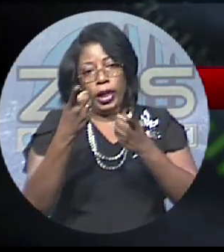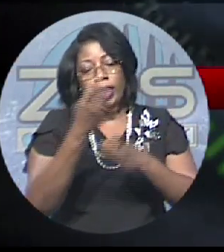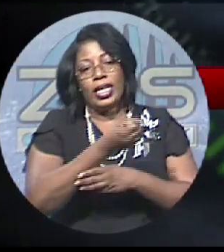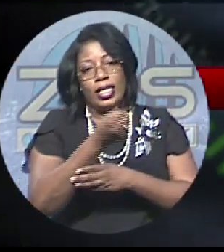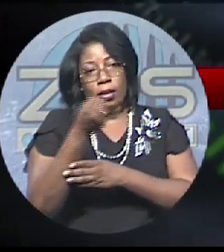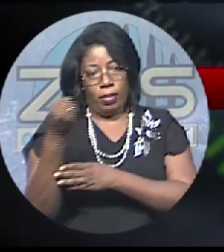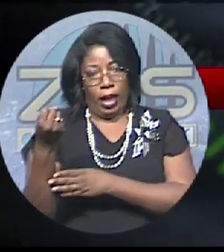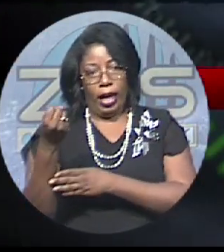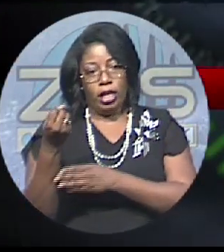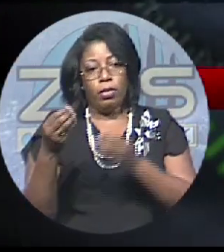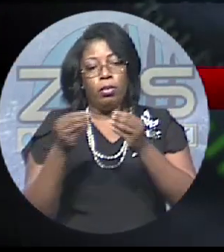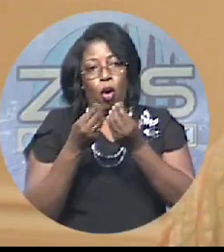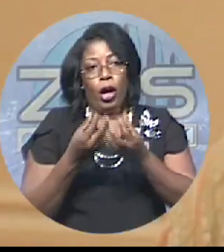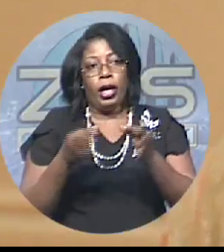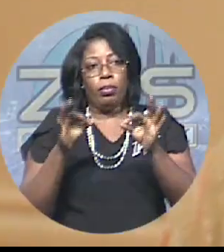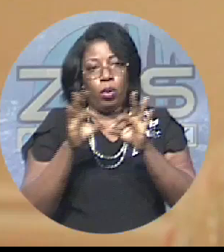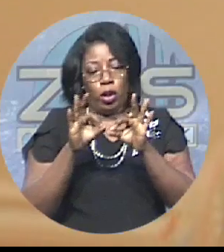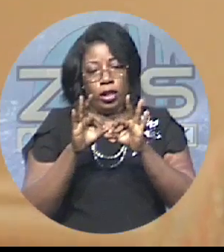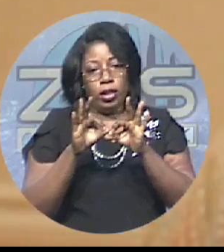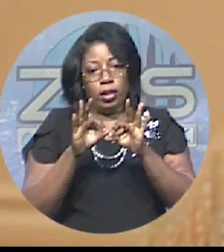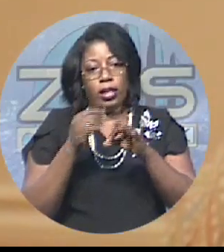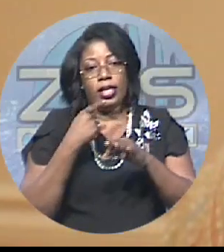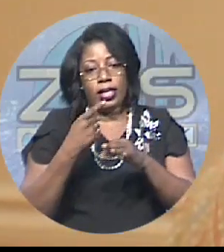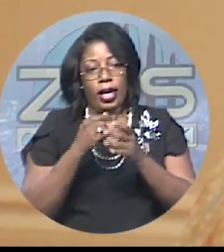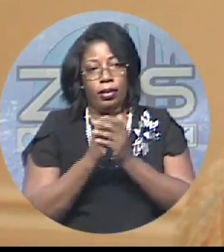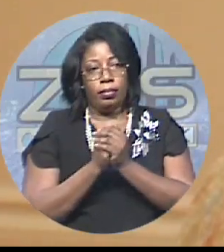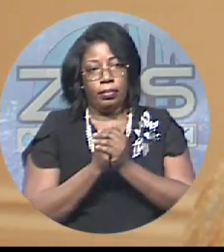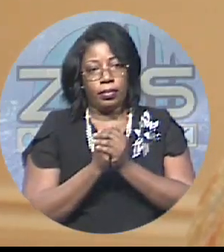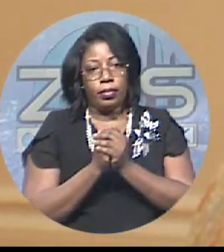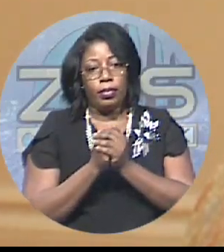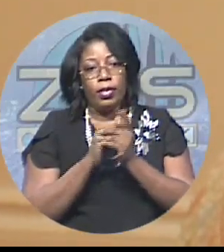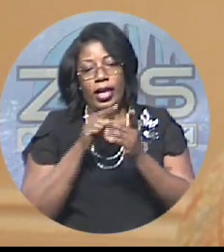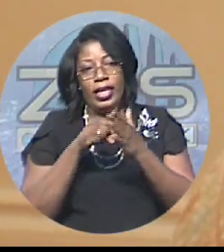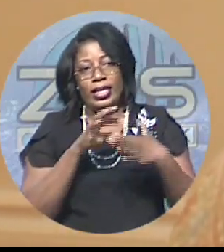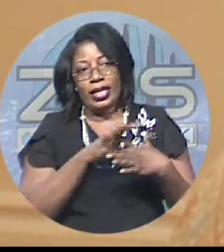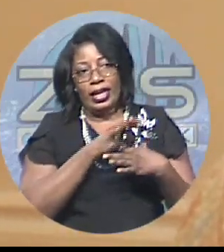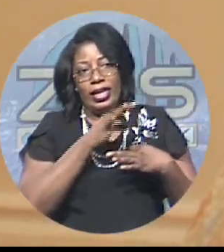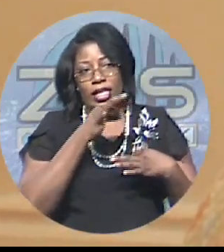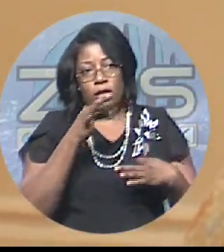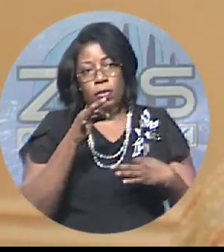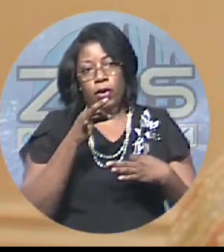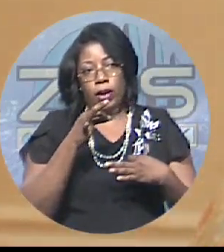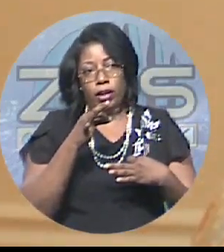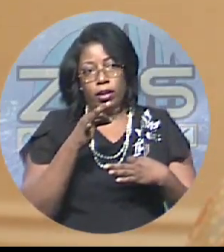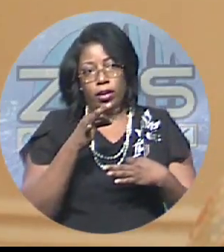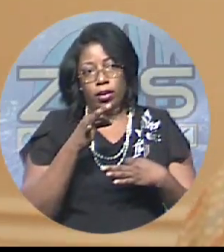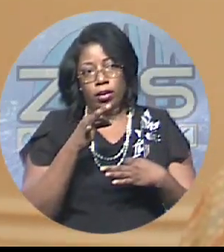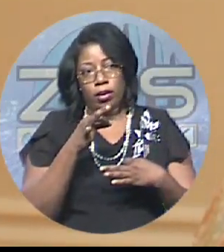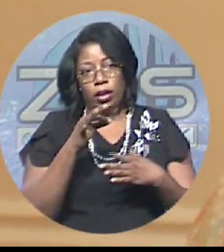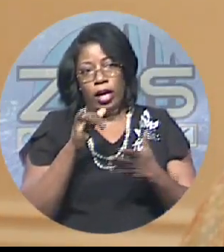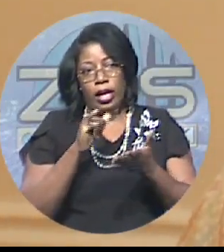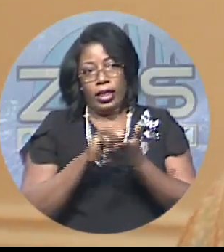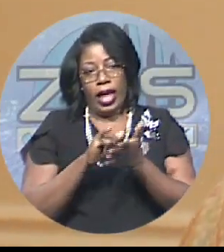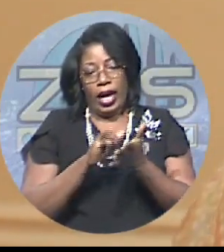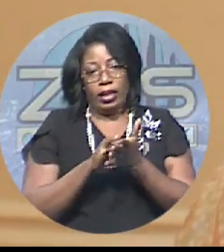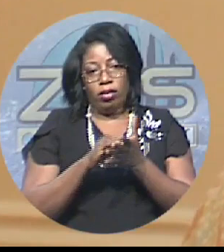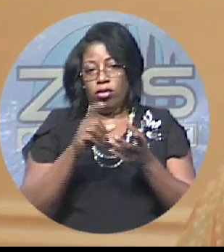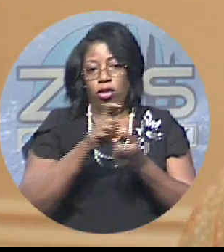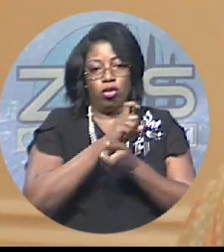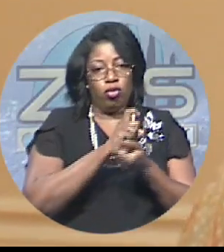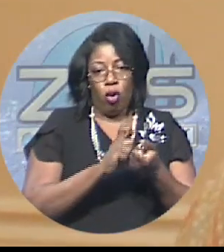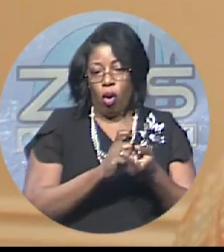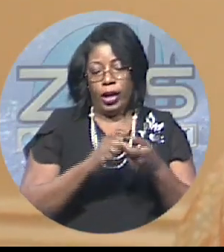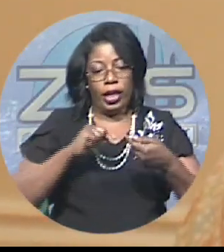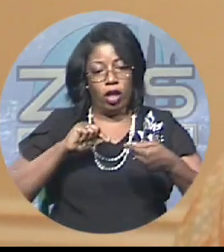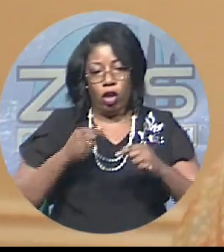importantly, what really impressed him, this indomitable spirit, right, that, yeah, I've been knocked down, I've been wrecked, but I'm going to get